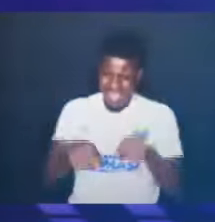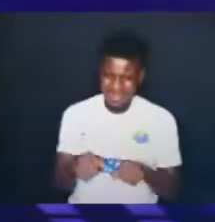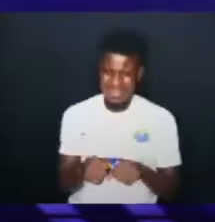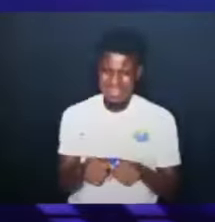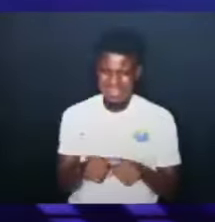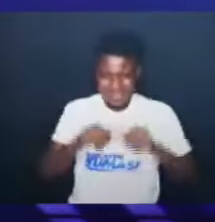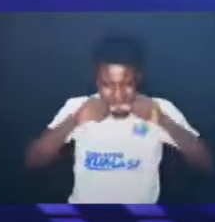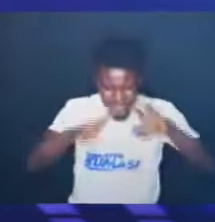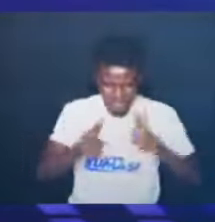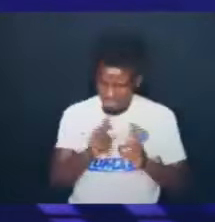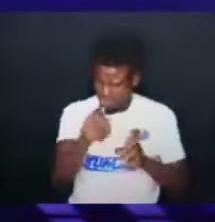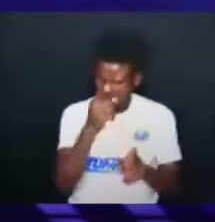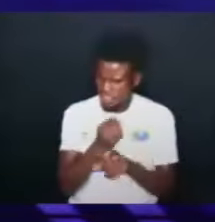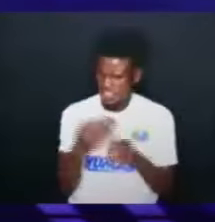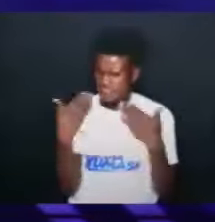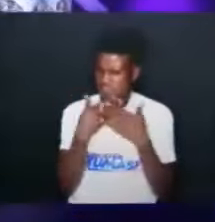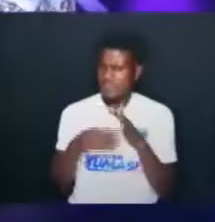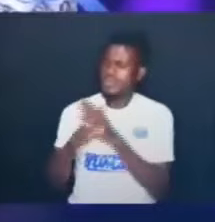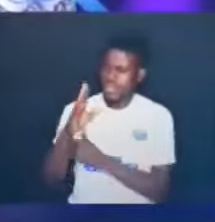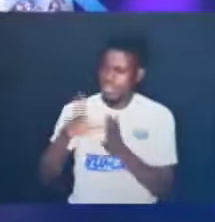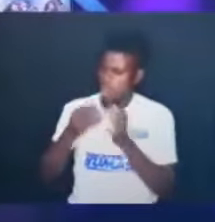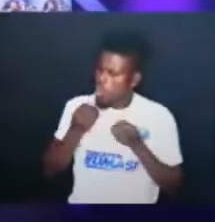us fear him and obey him.